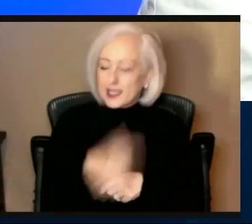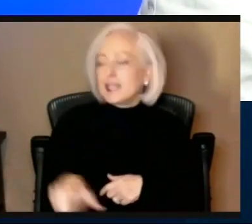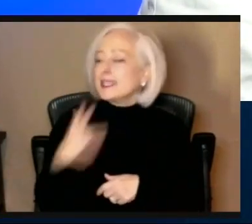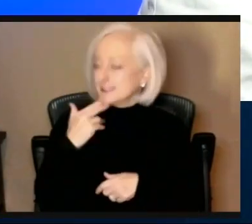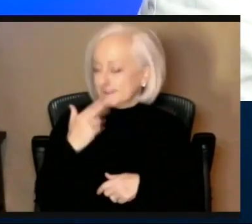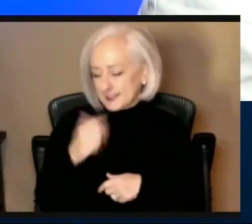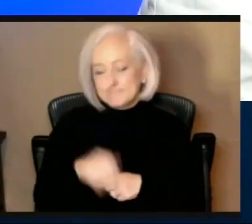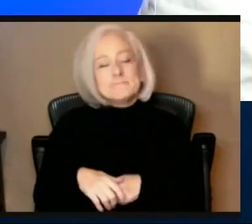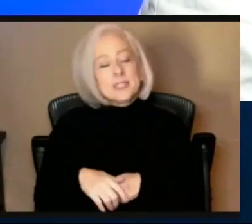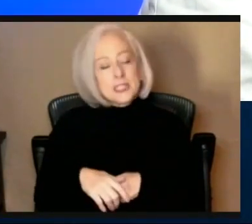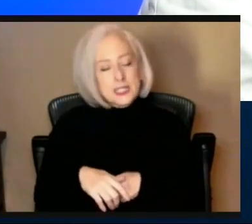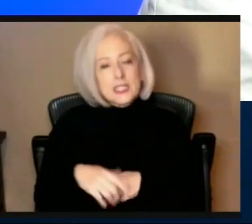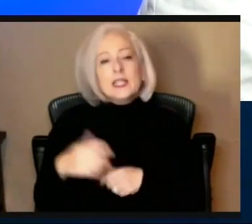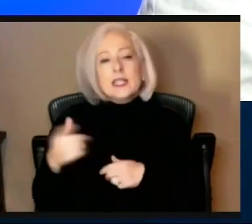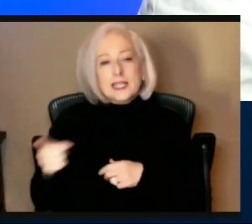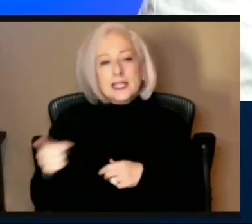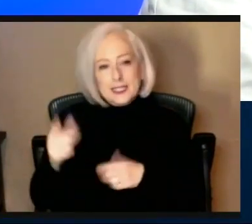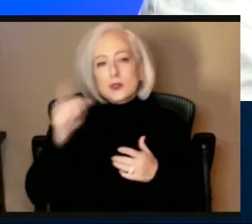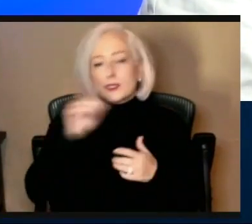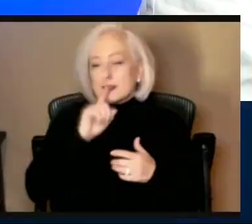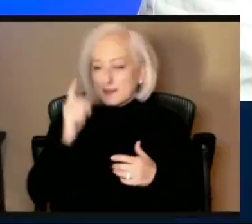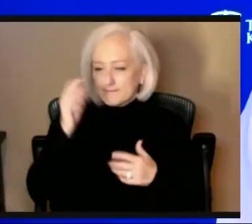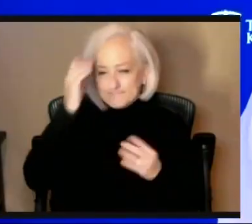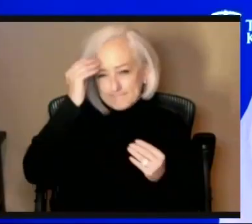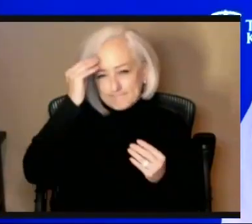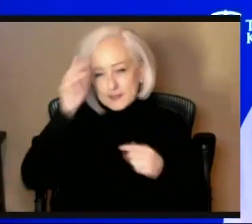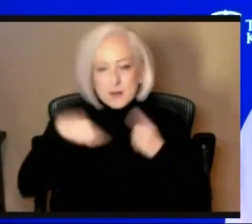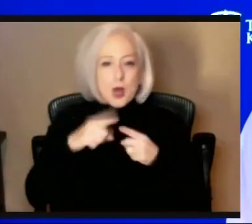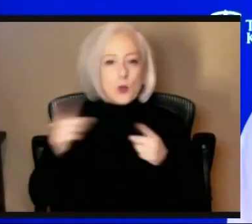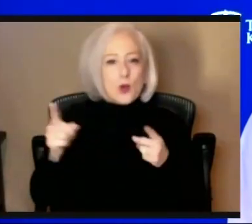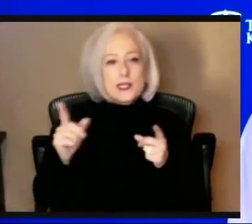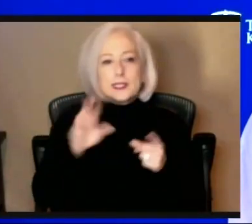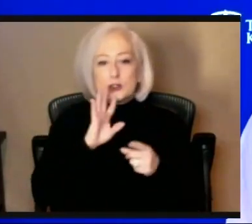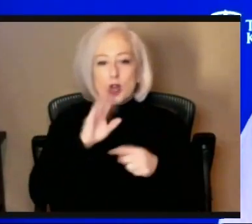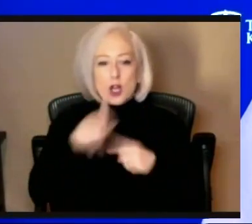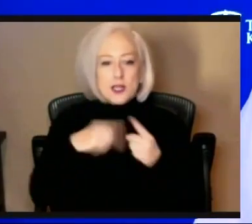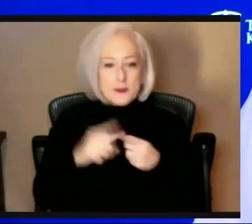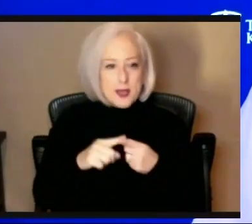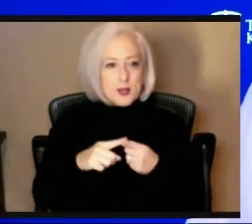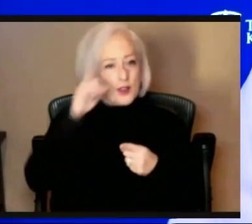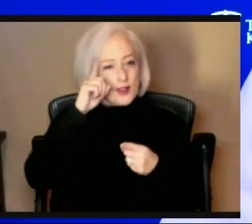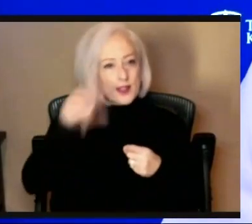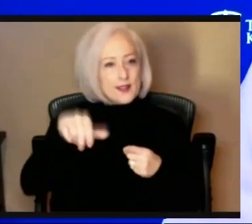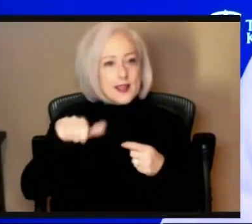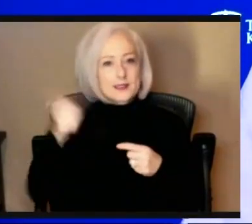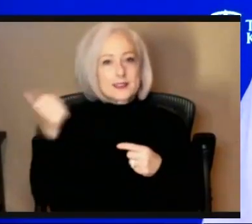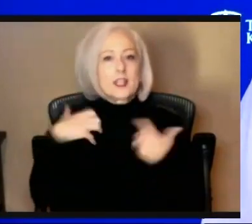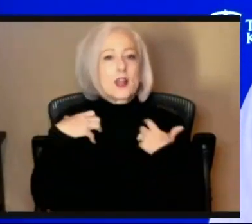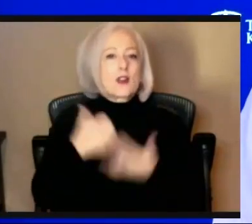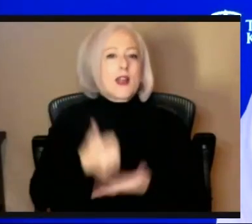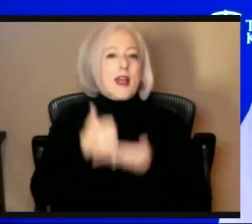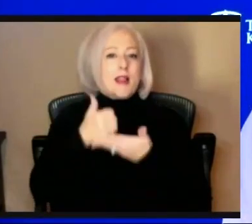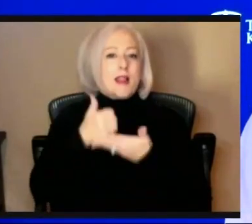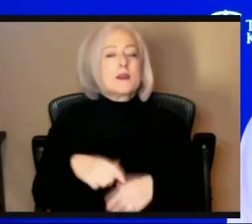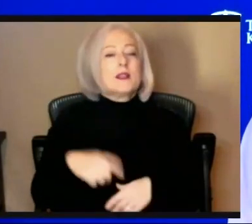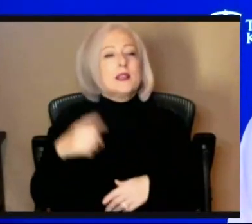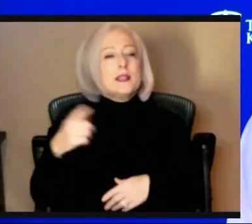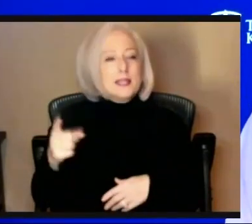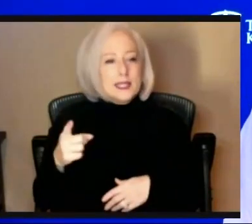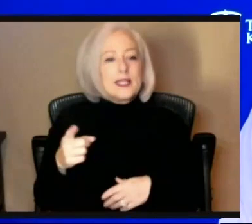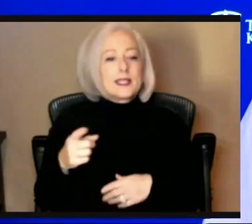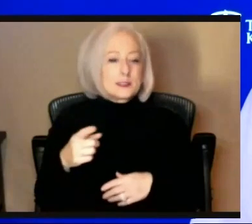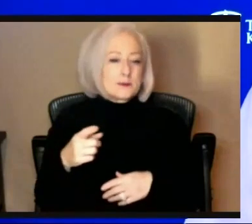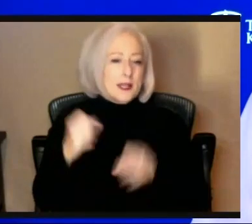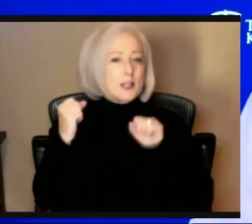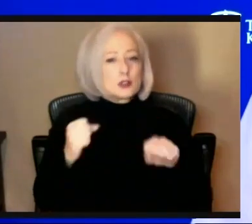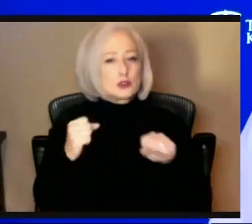very conscious and thoughtful about what he's doing. So I think that's another help with. He has been a fairly vocal voice in